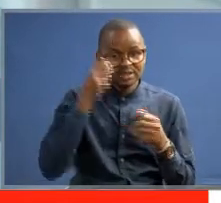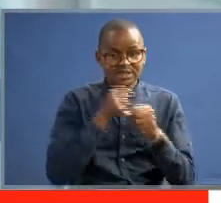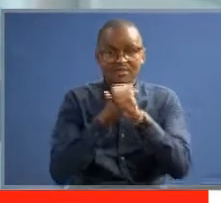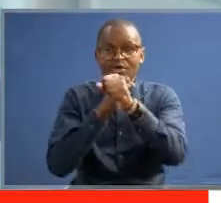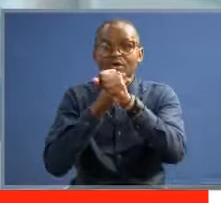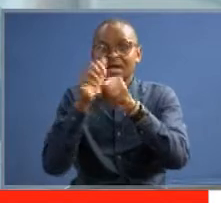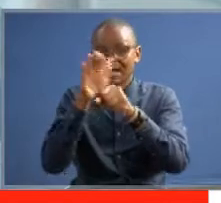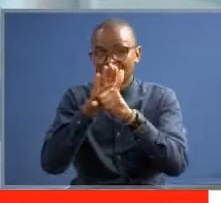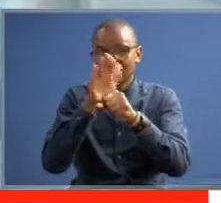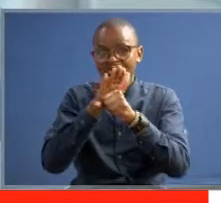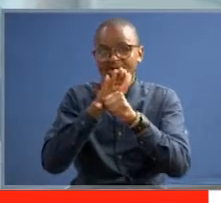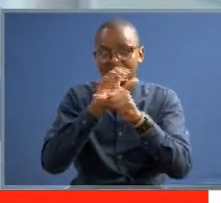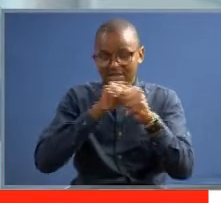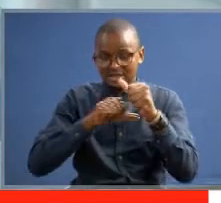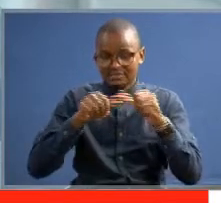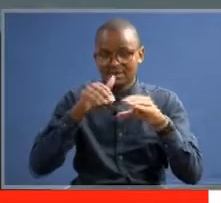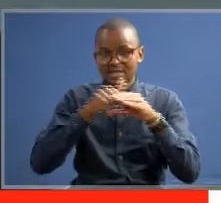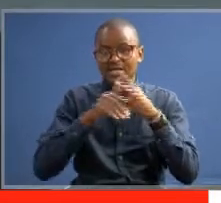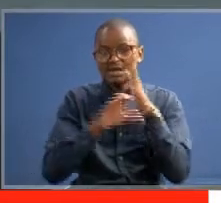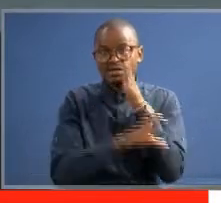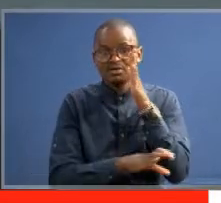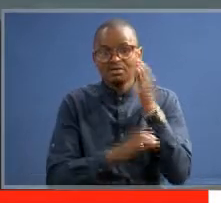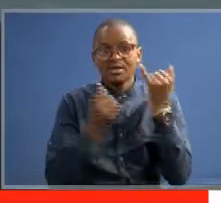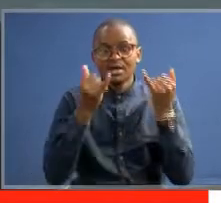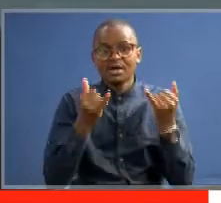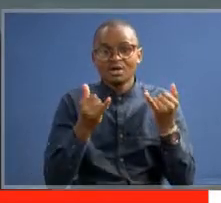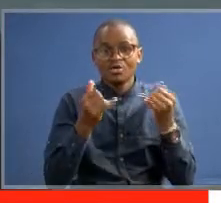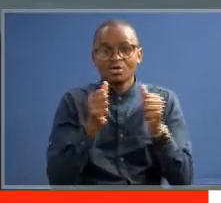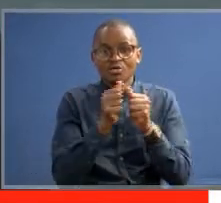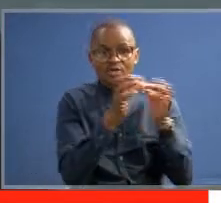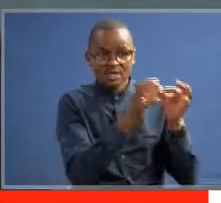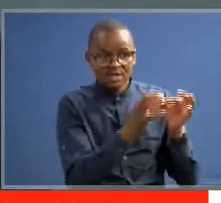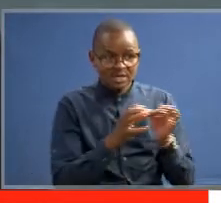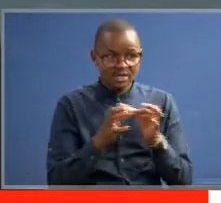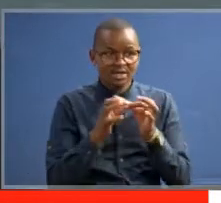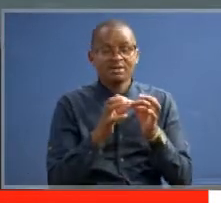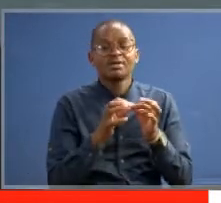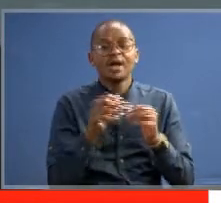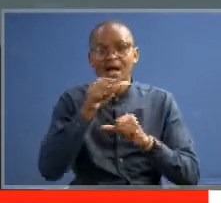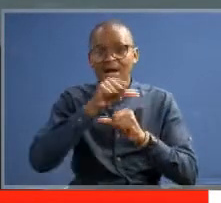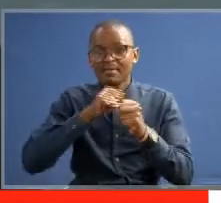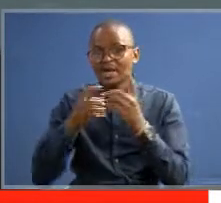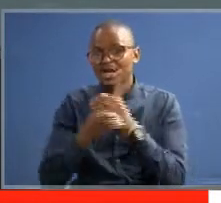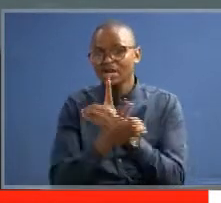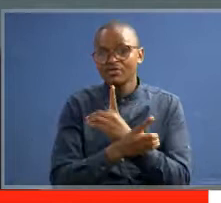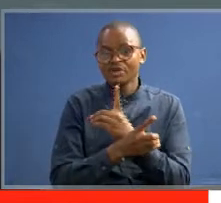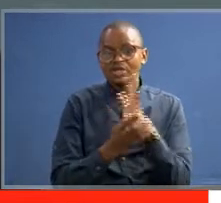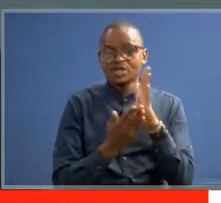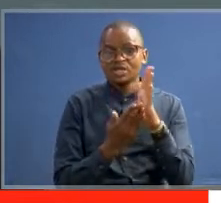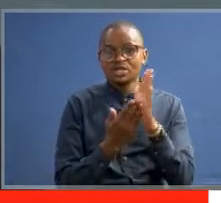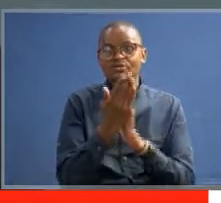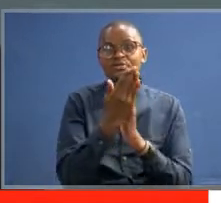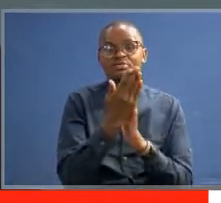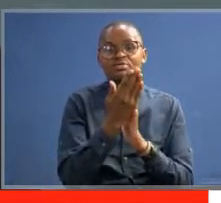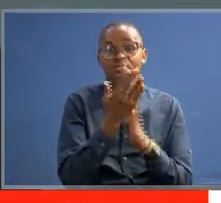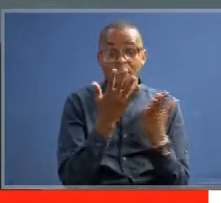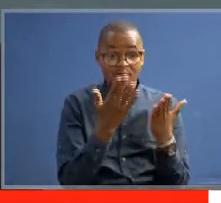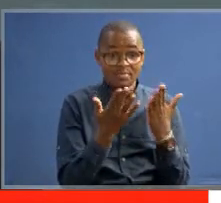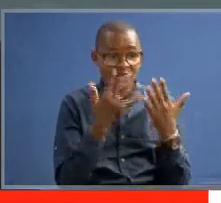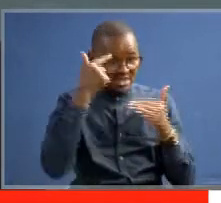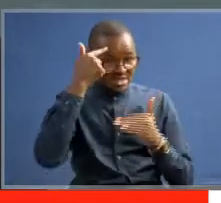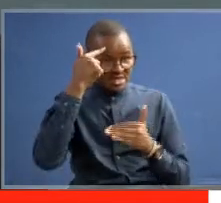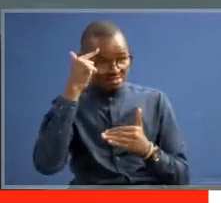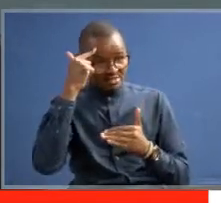supporting a lot of activities in the country. Now, with the incorporation of the art and social development, different social development, it means that maybe they're